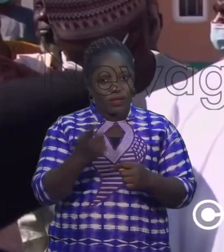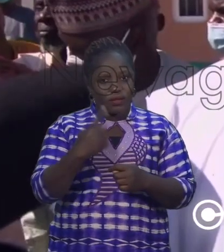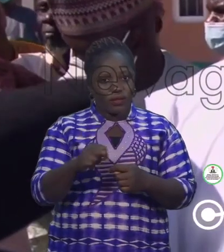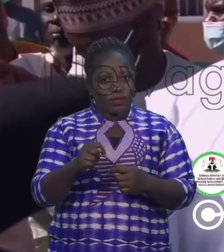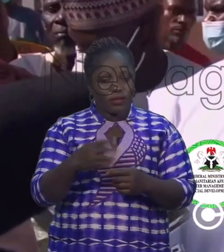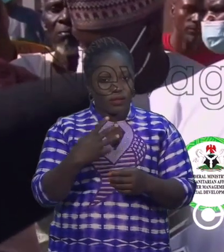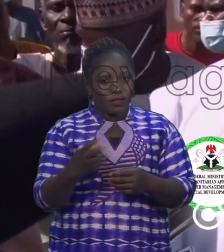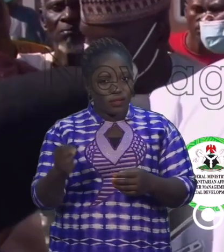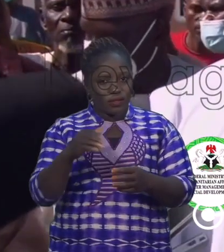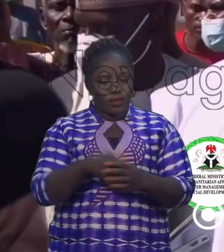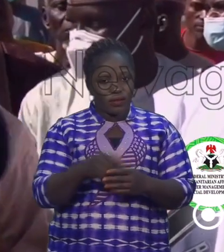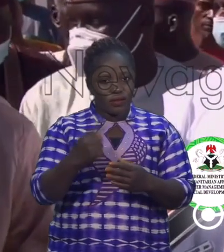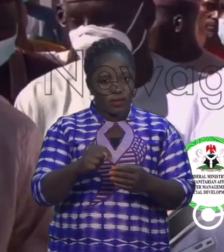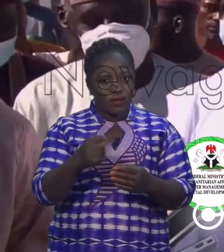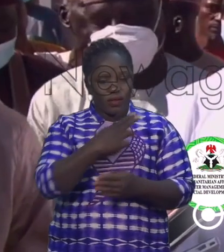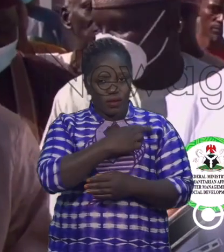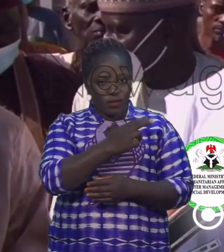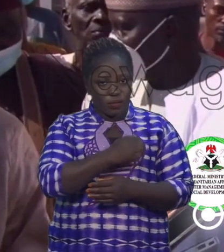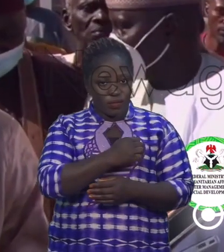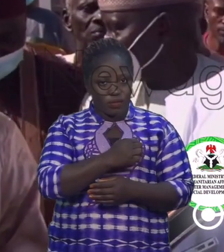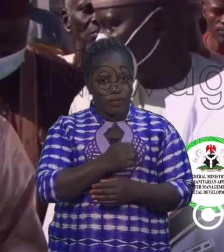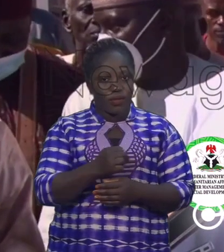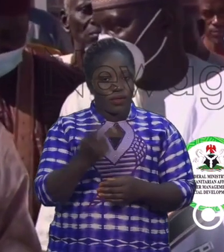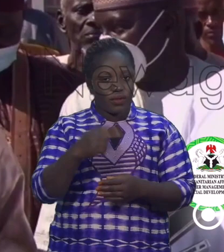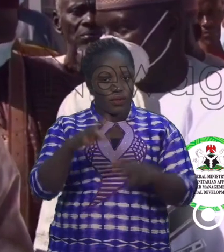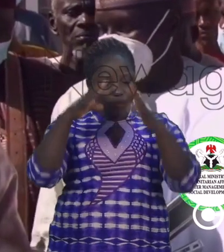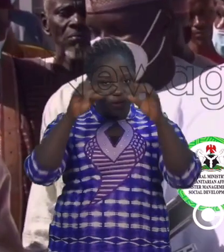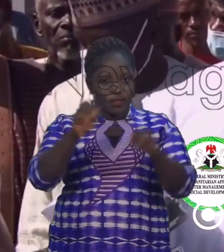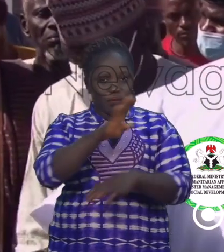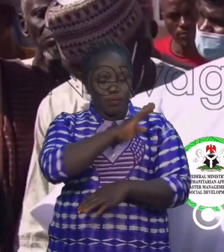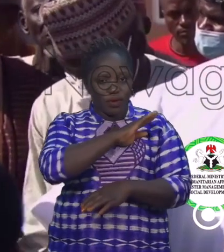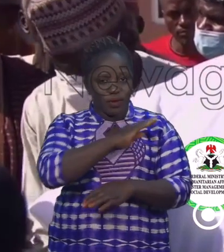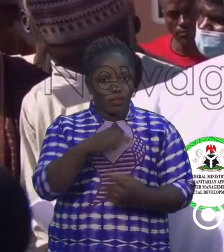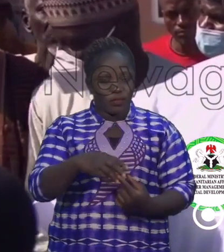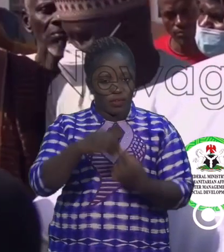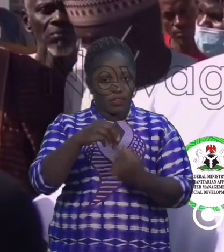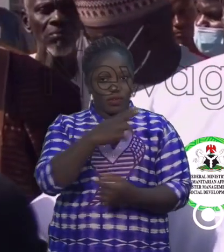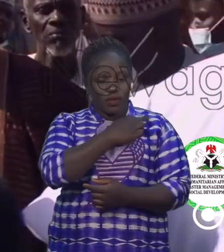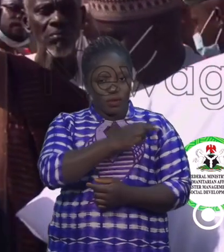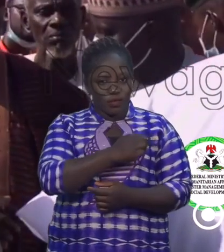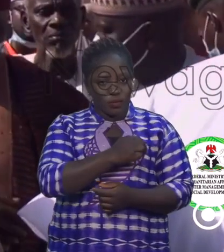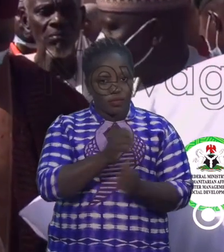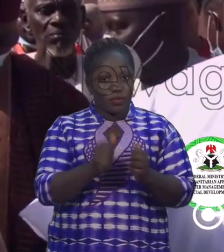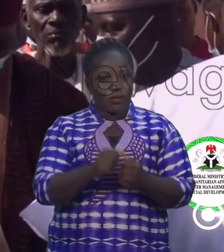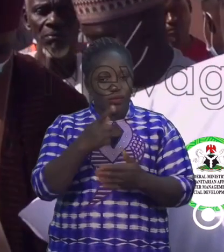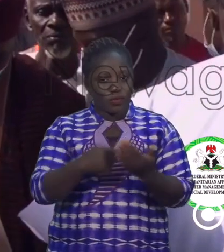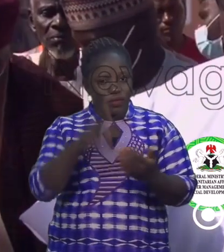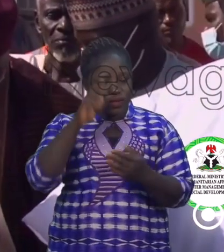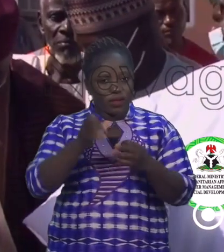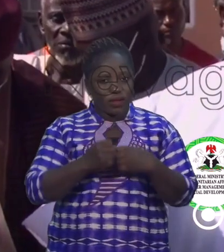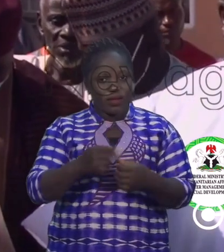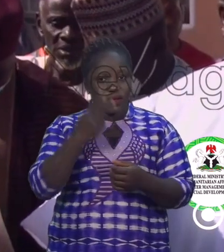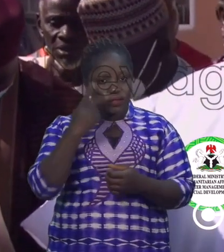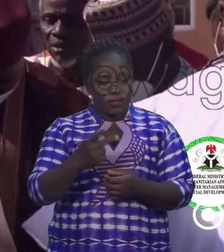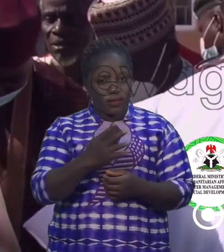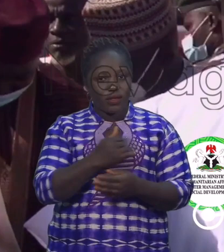facilities in this Muhammadu Buhari Mother and Child Hospital, I'm fully satisfied with what I've seen. And I